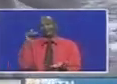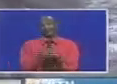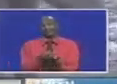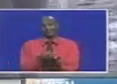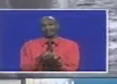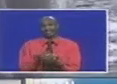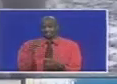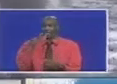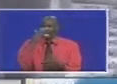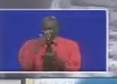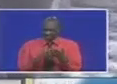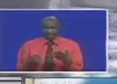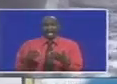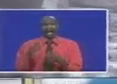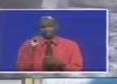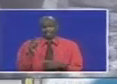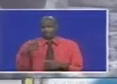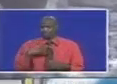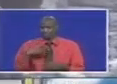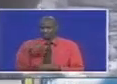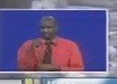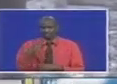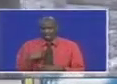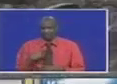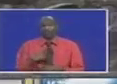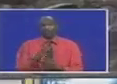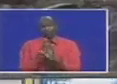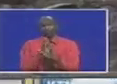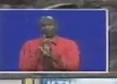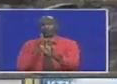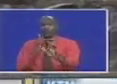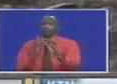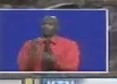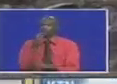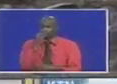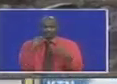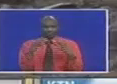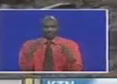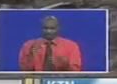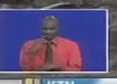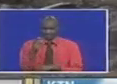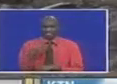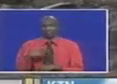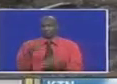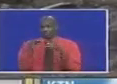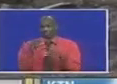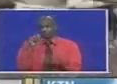over 500,000 residents are once again lining up for relief food as they wait in queue for the